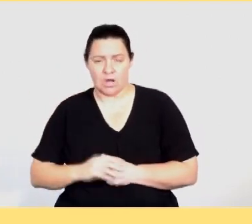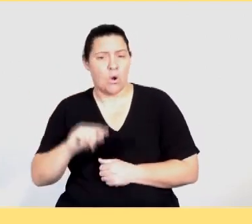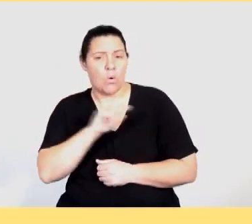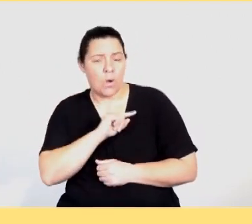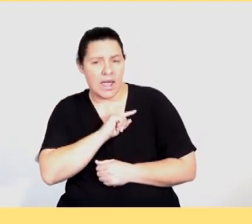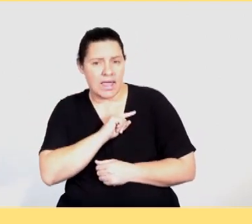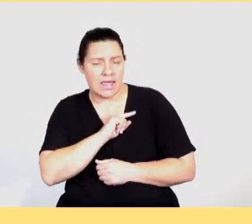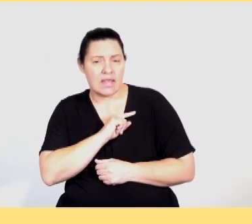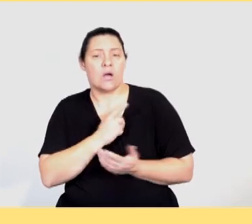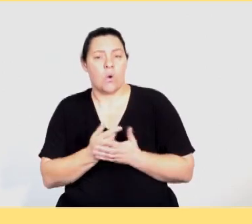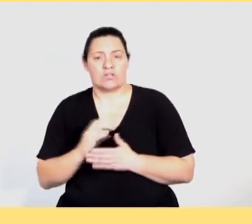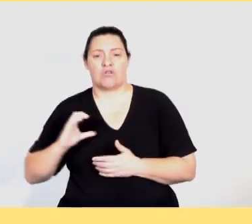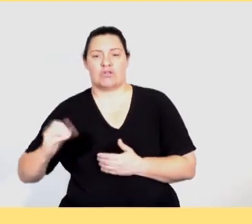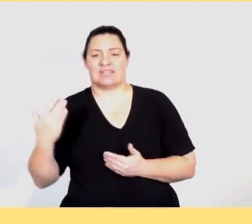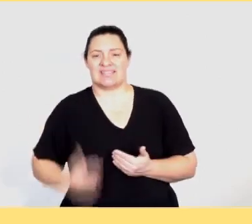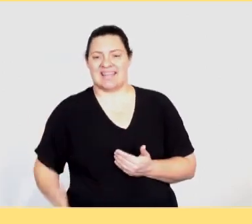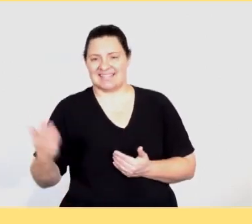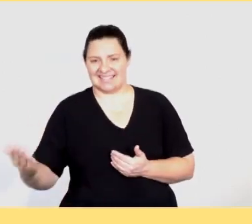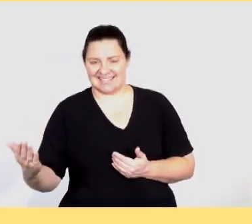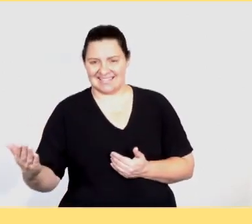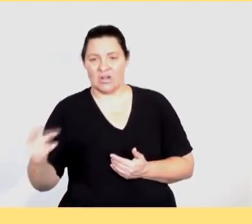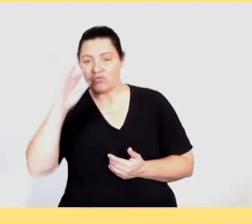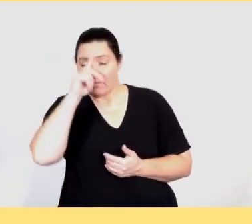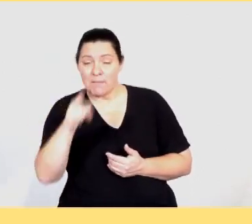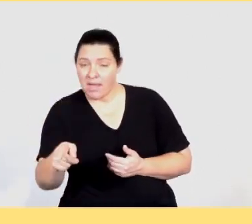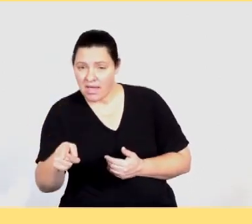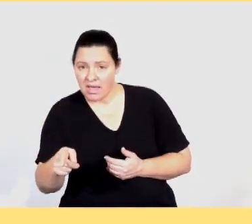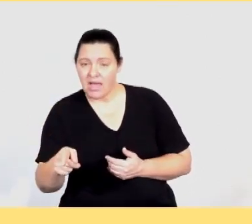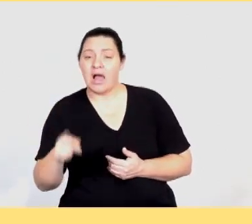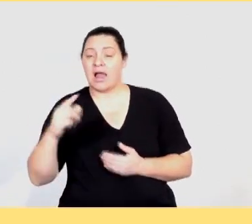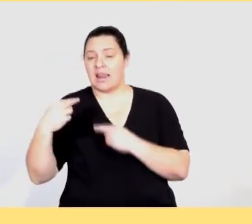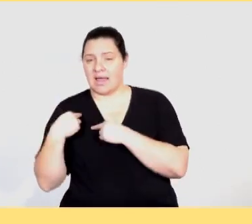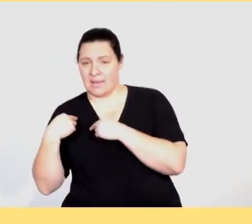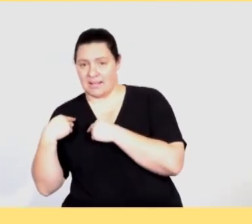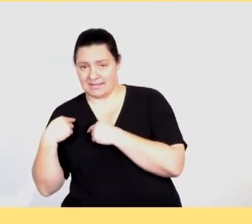94,200 because it is also on the credit side. Remember, this is a